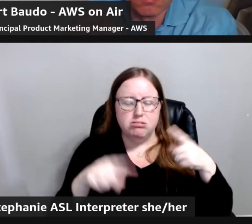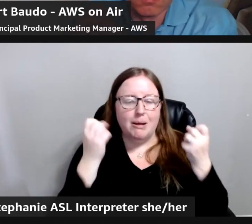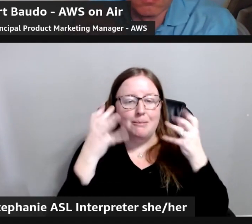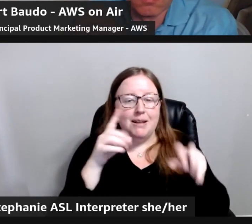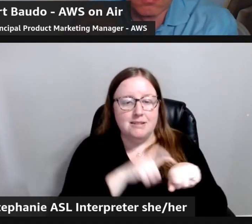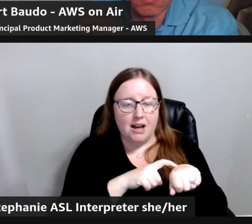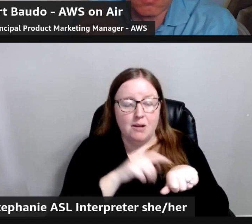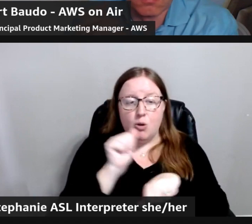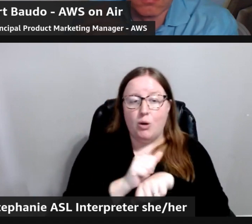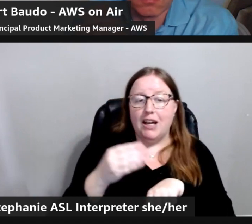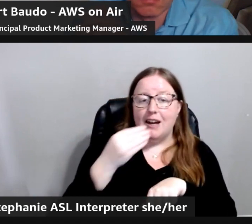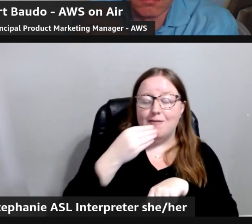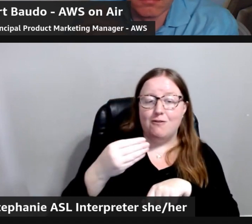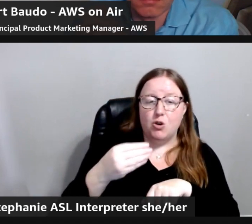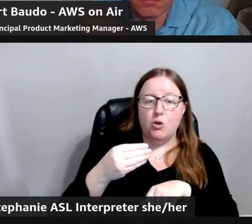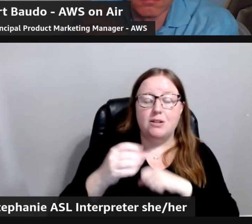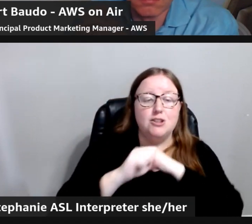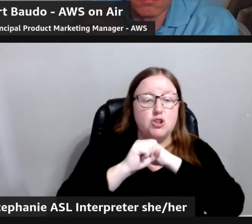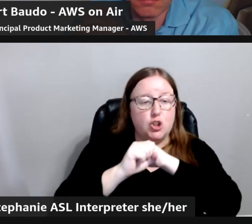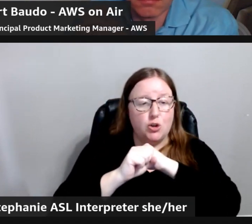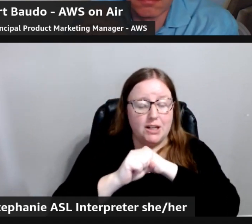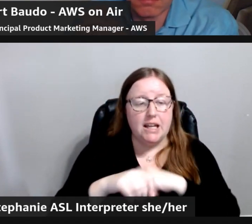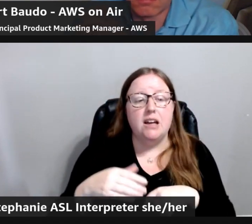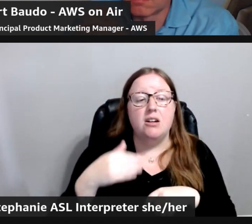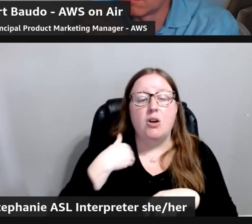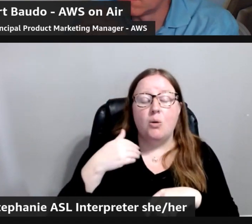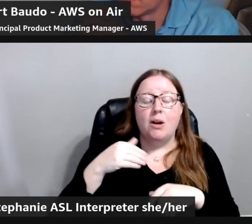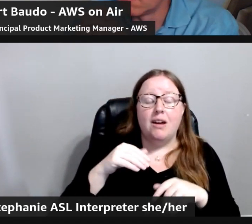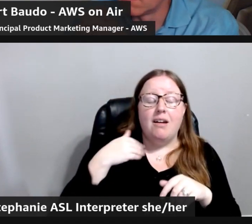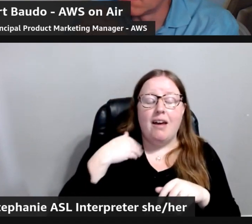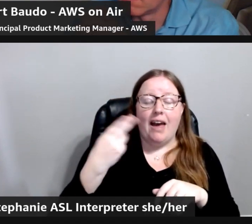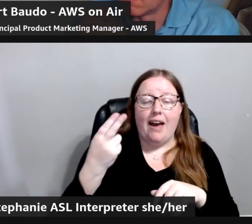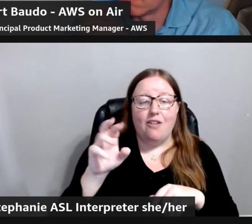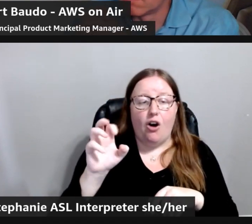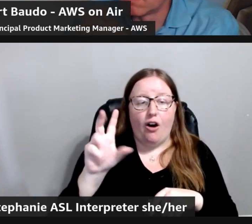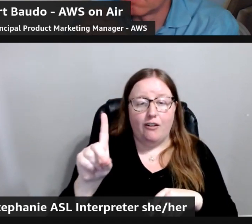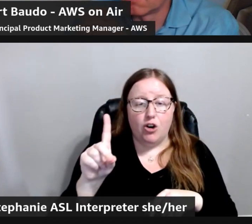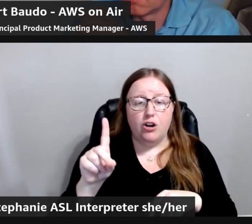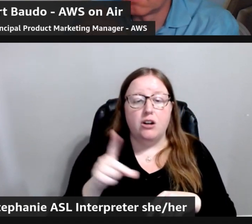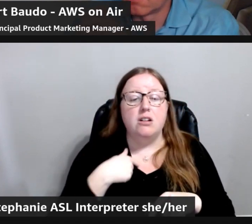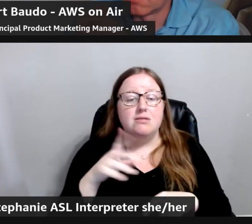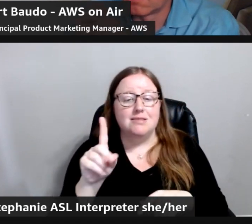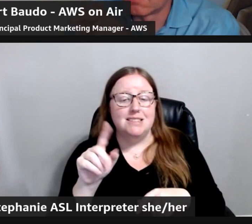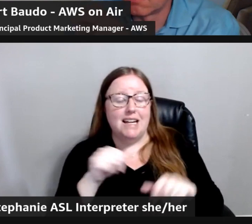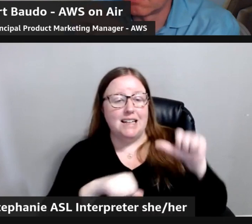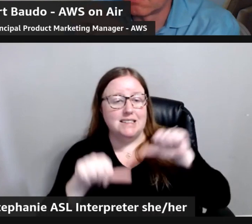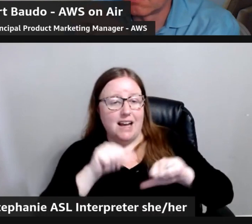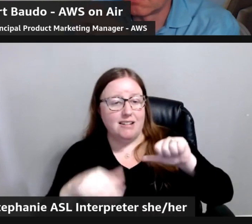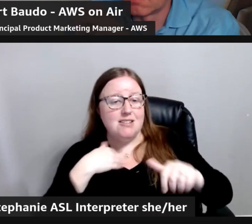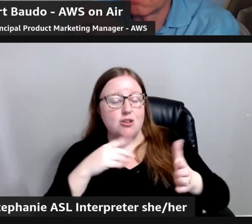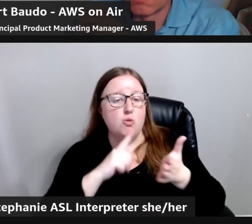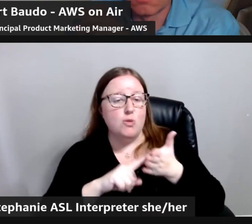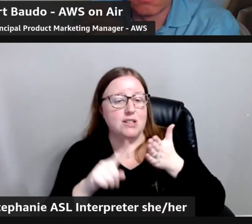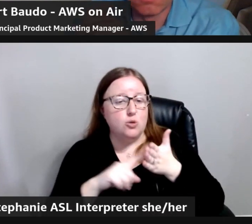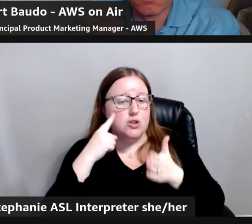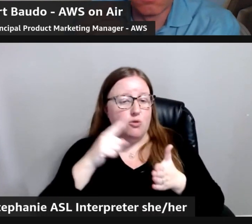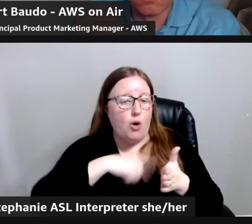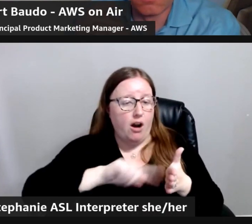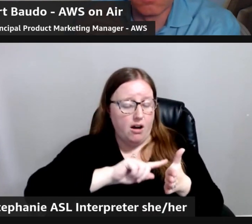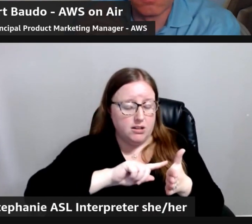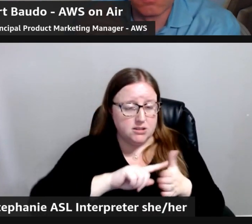also working on food security. We've launched an initiative with Harvard, the Harvard Data Science Initiative, actually, where they are doing research for us and with